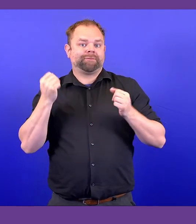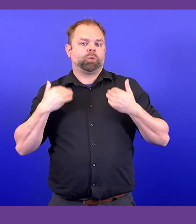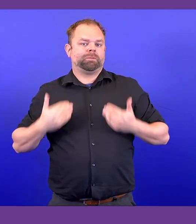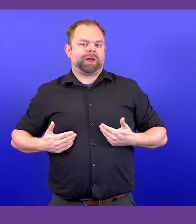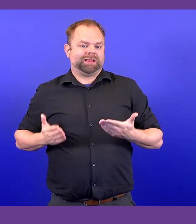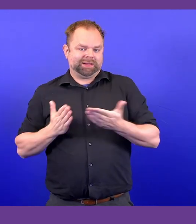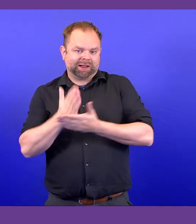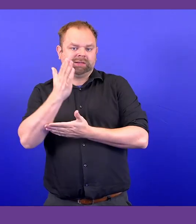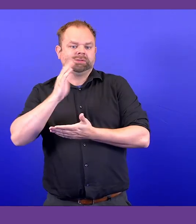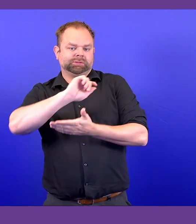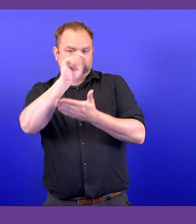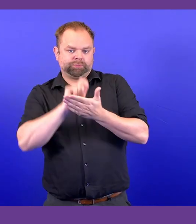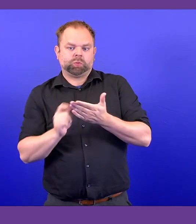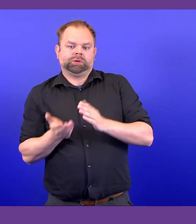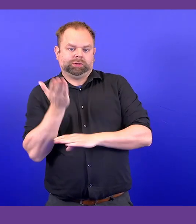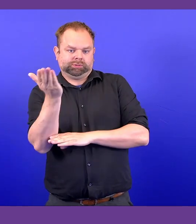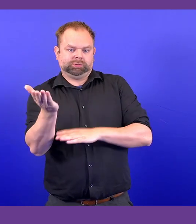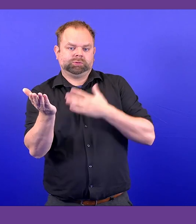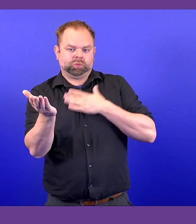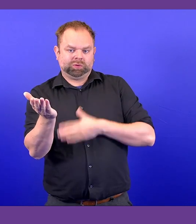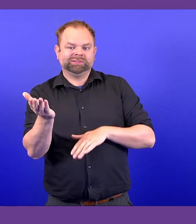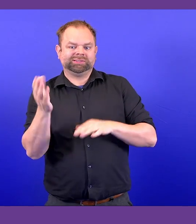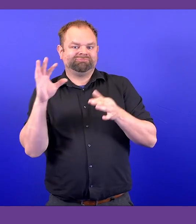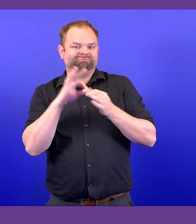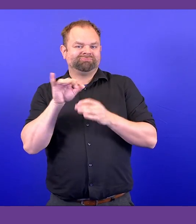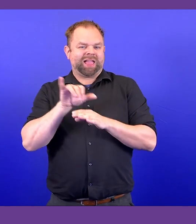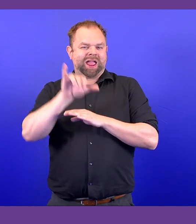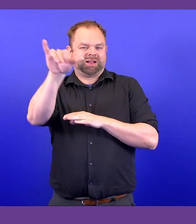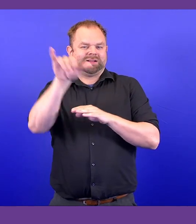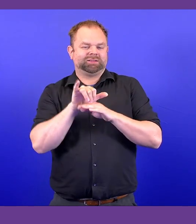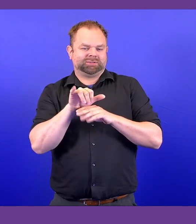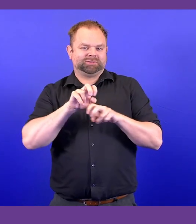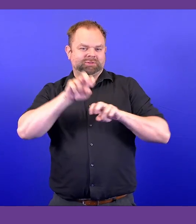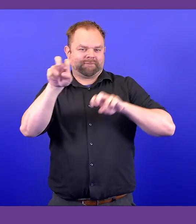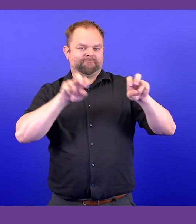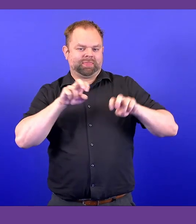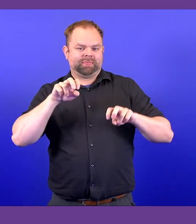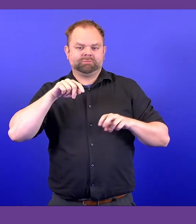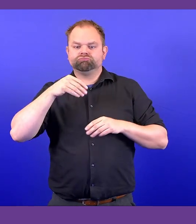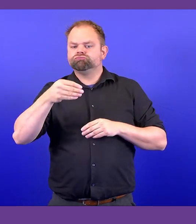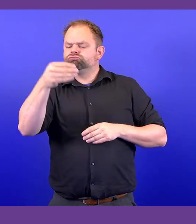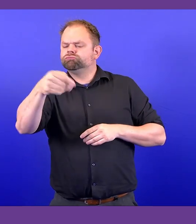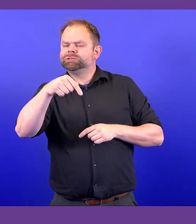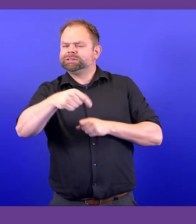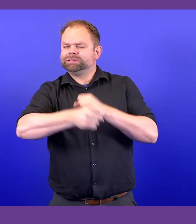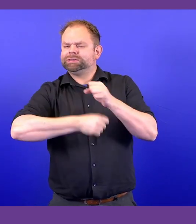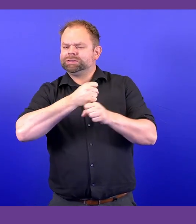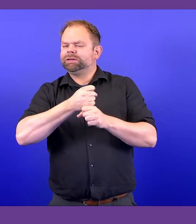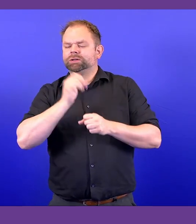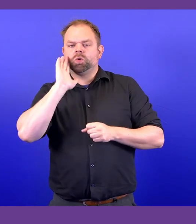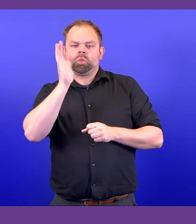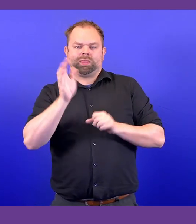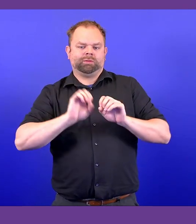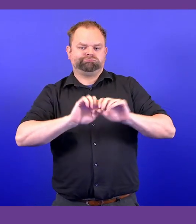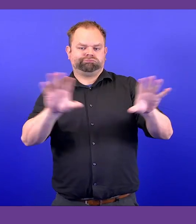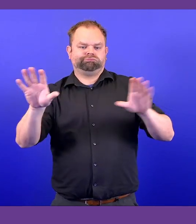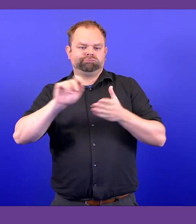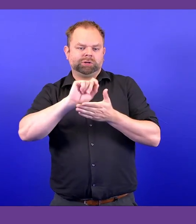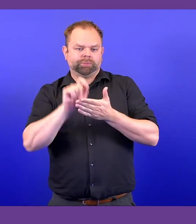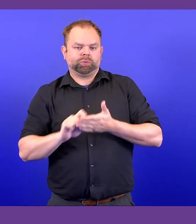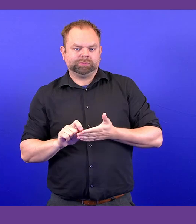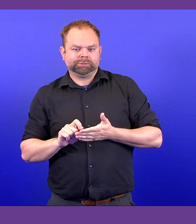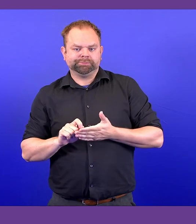Urban public transport to me is another big challenge, because there is no rules and legislation, where we see like an approach that